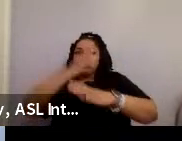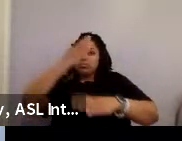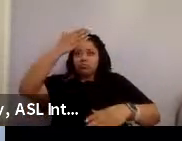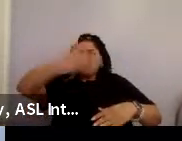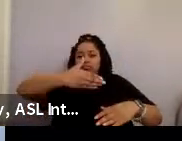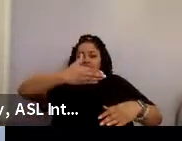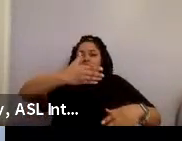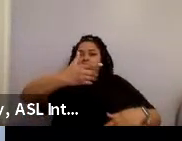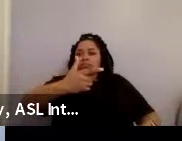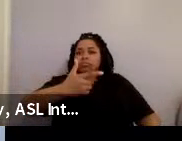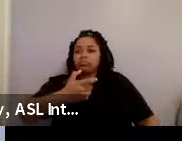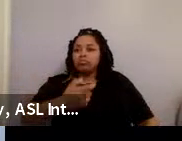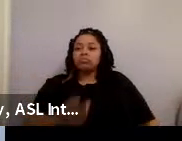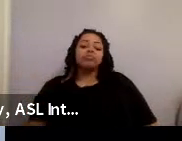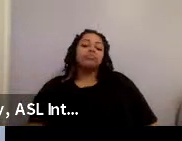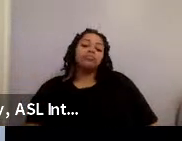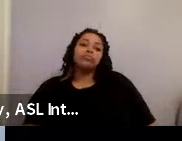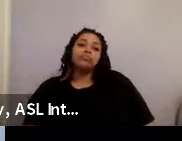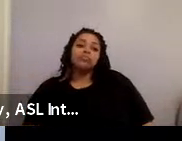her.